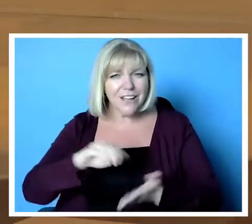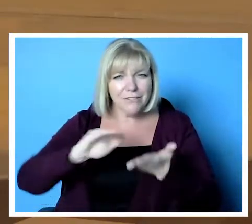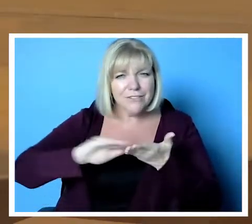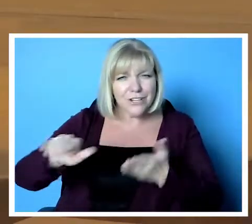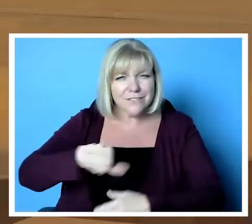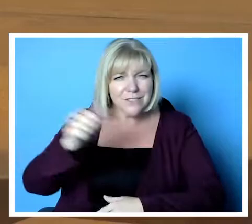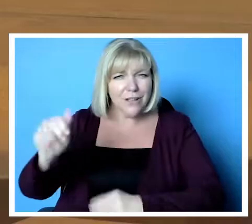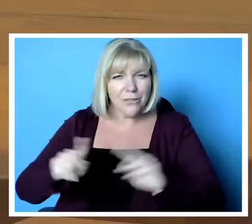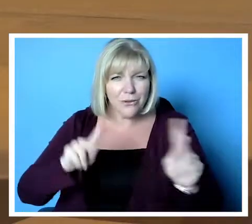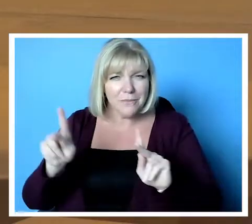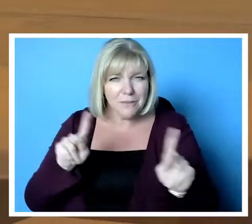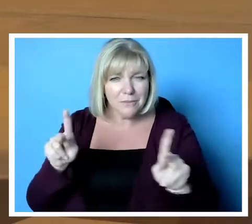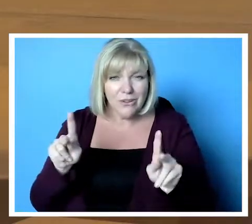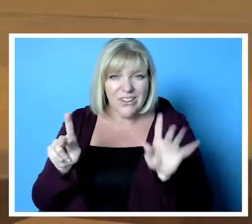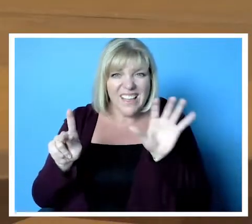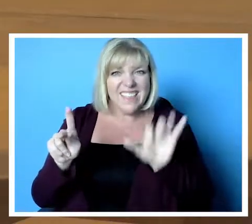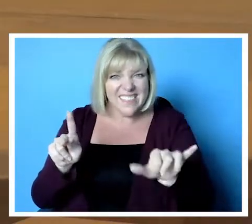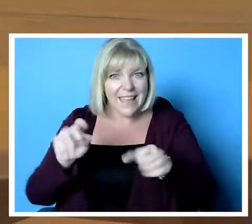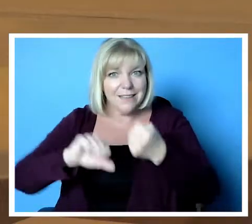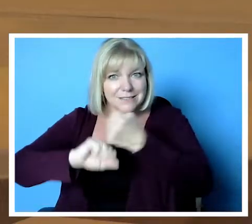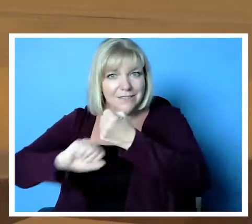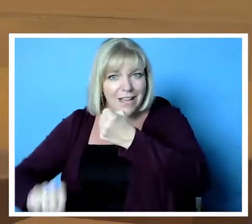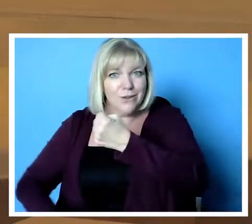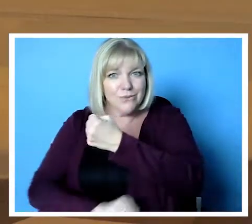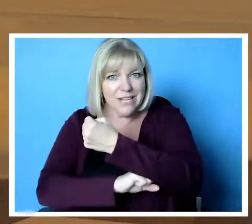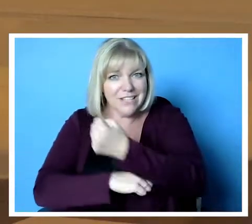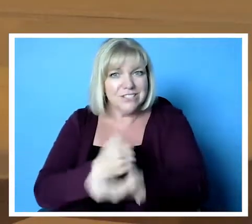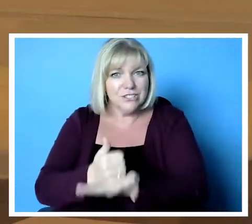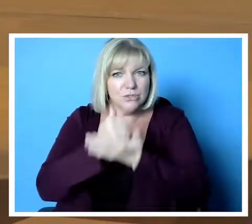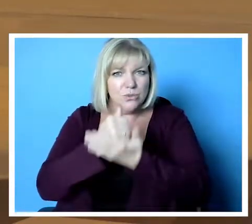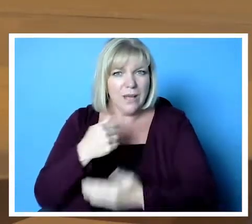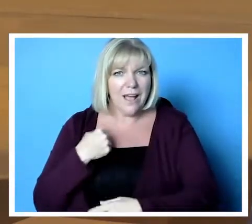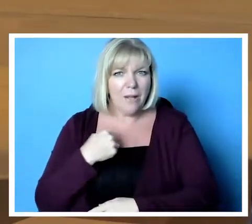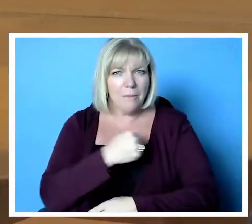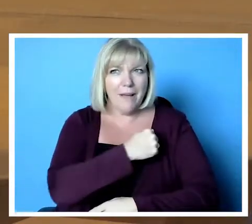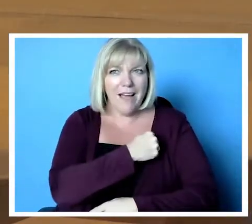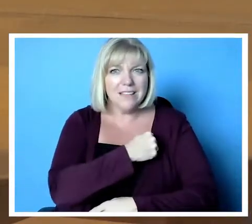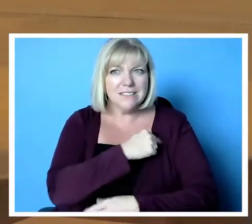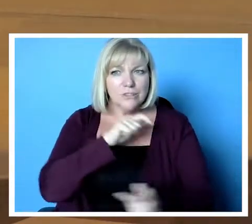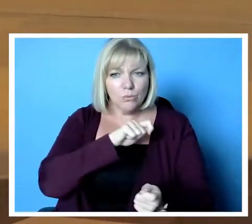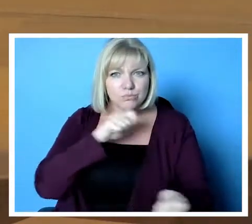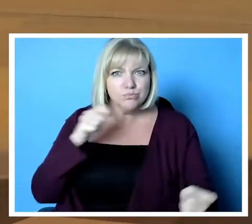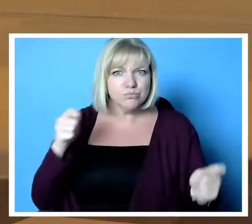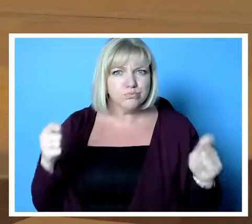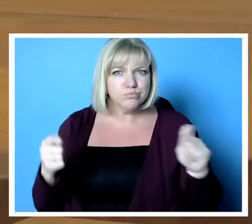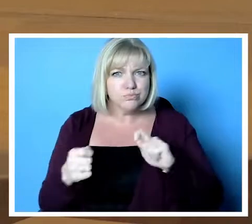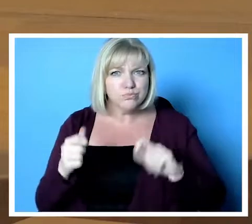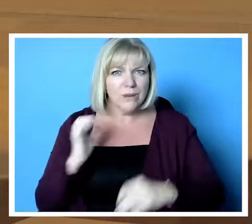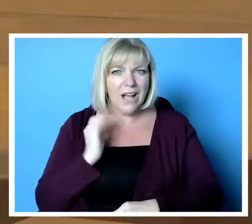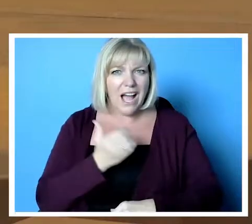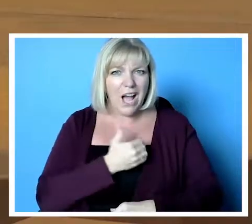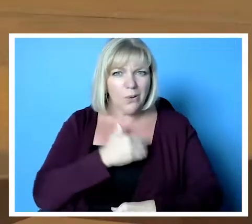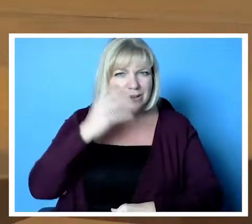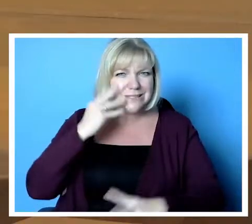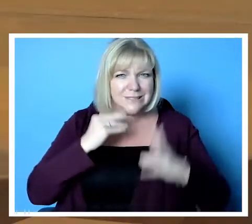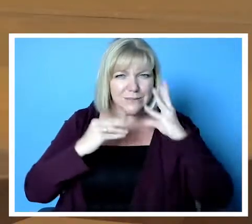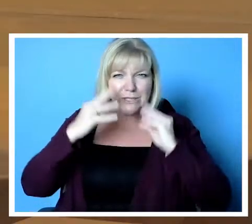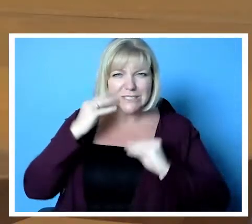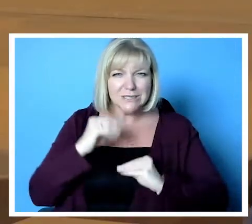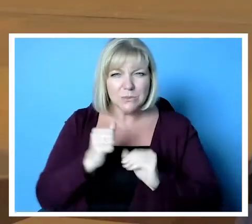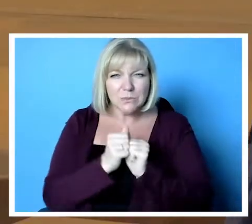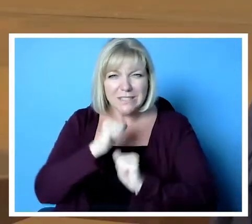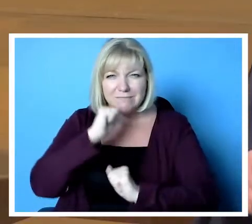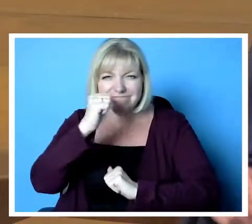foundation that can transform our own dis-eases and allow us to move